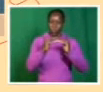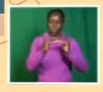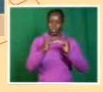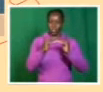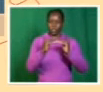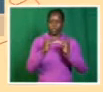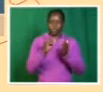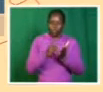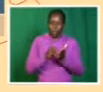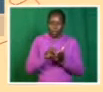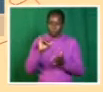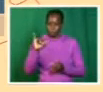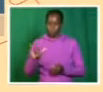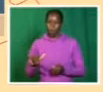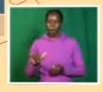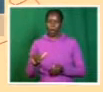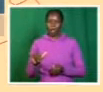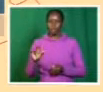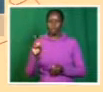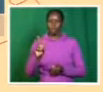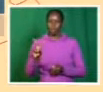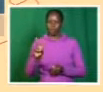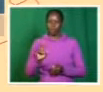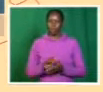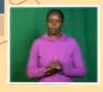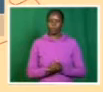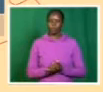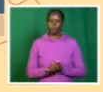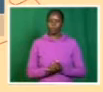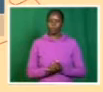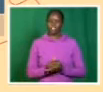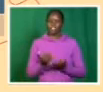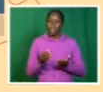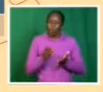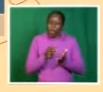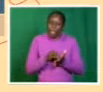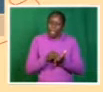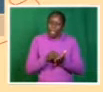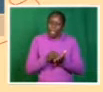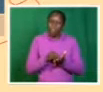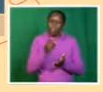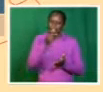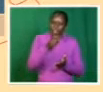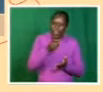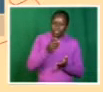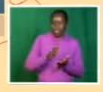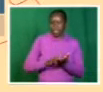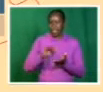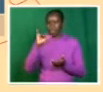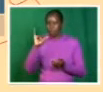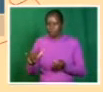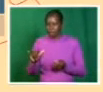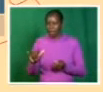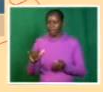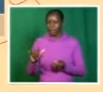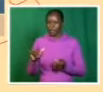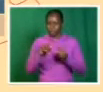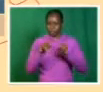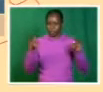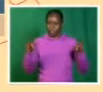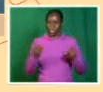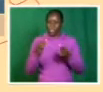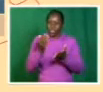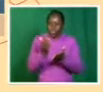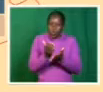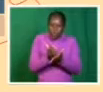get the y value. After that, getting this y value or filling up this table, you will then take these